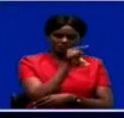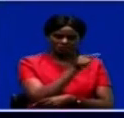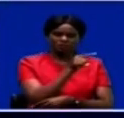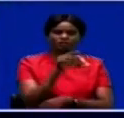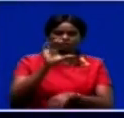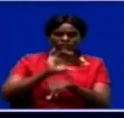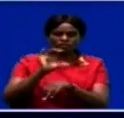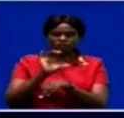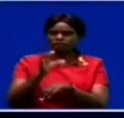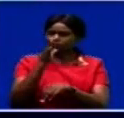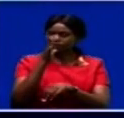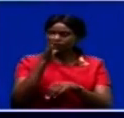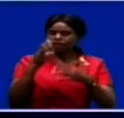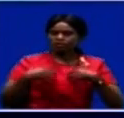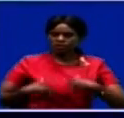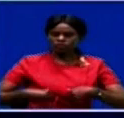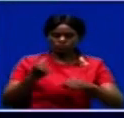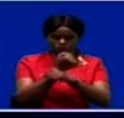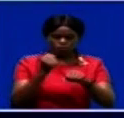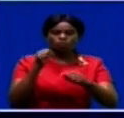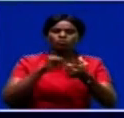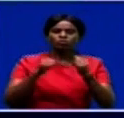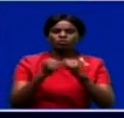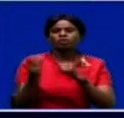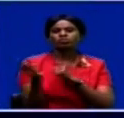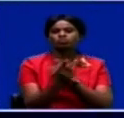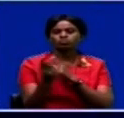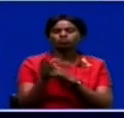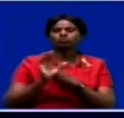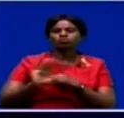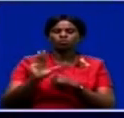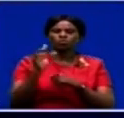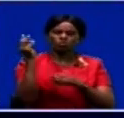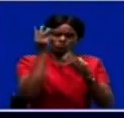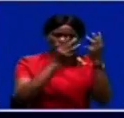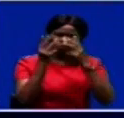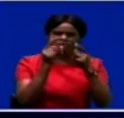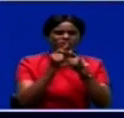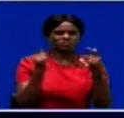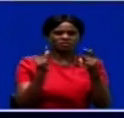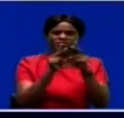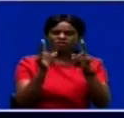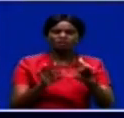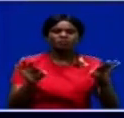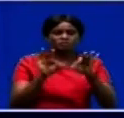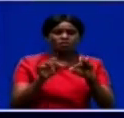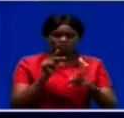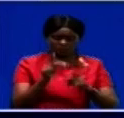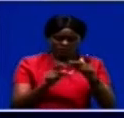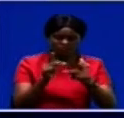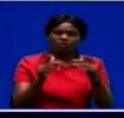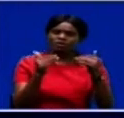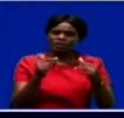and the three church mother bodies to resolve their differences. Mr. Zimba says it is sad that an important process has